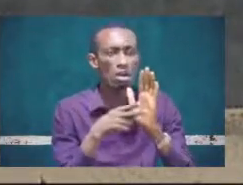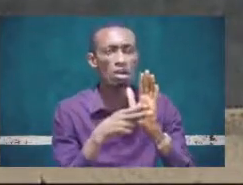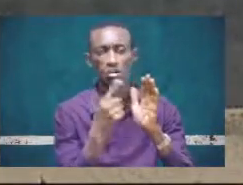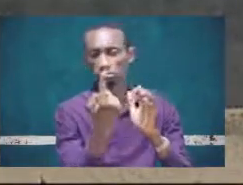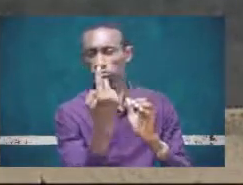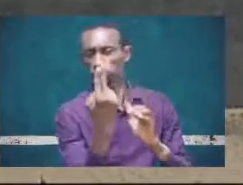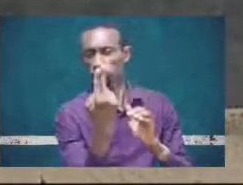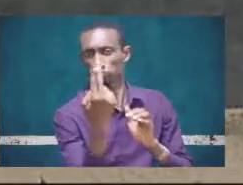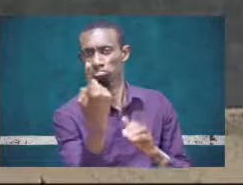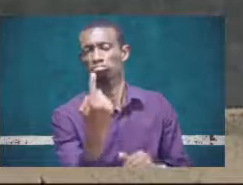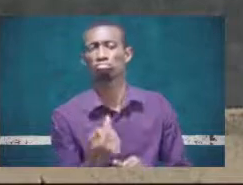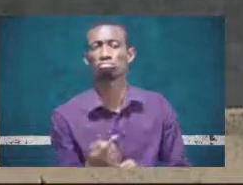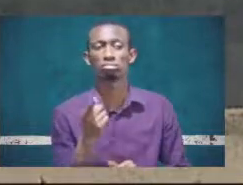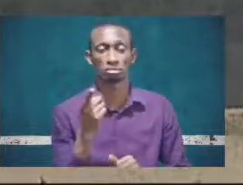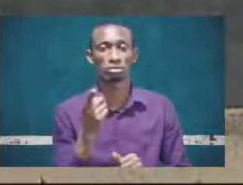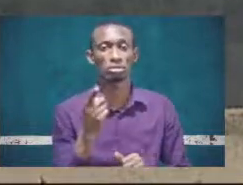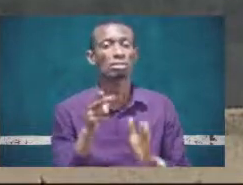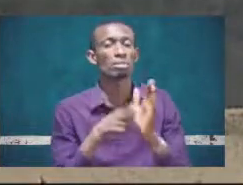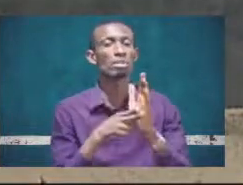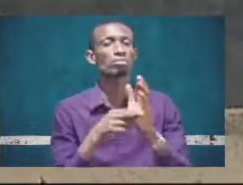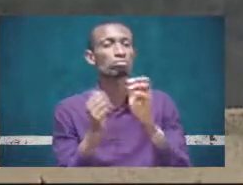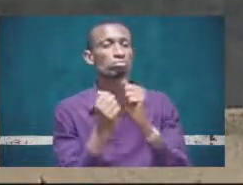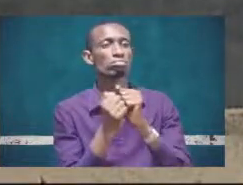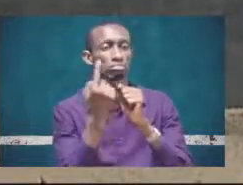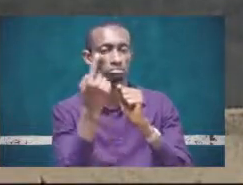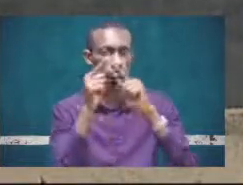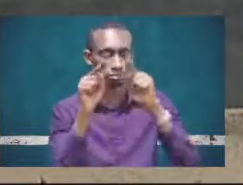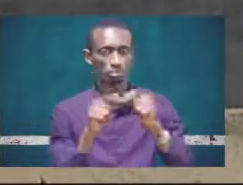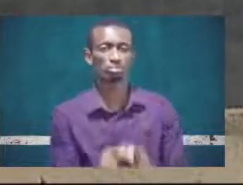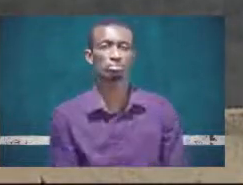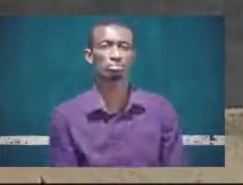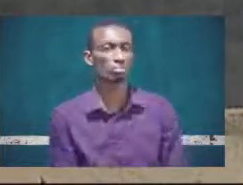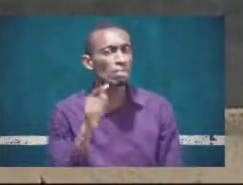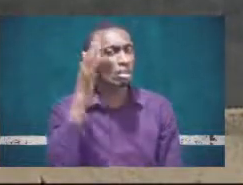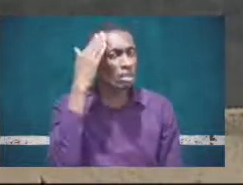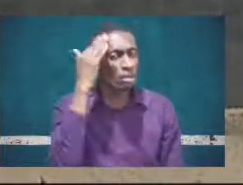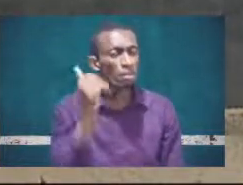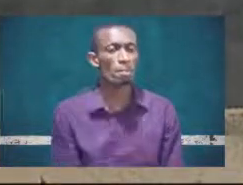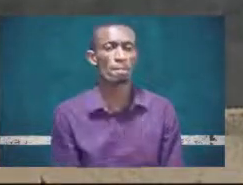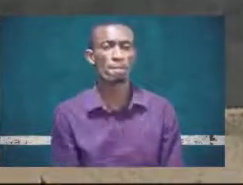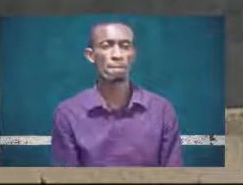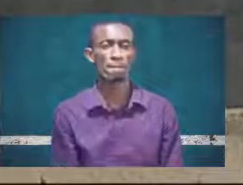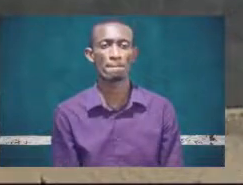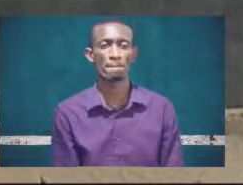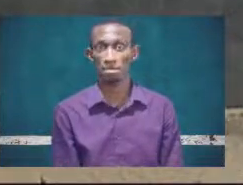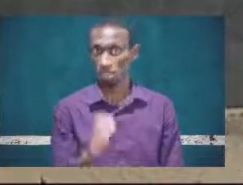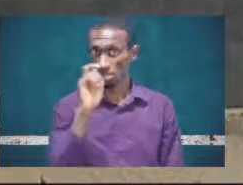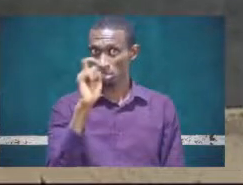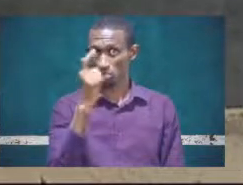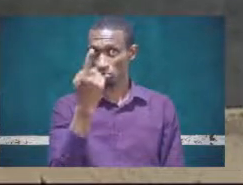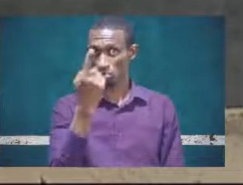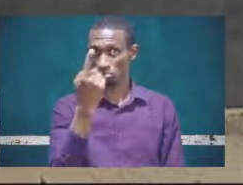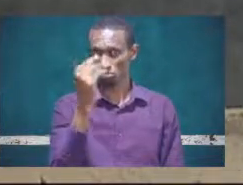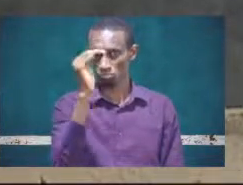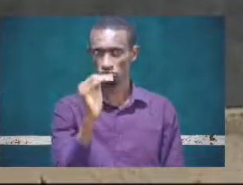121. So this is 11 squared. And you know, the root x1 and